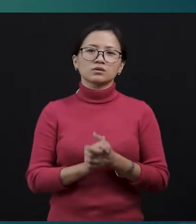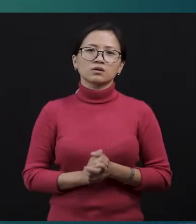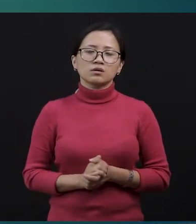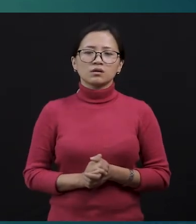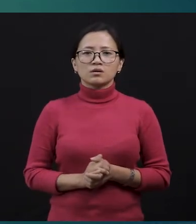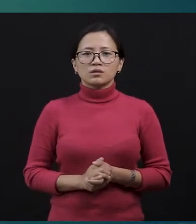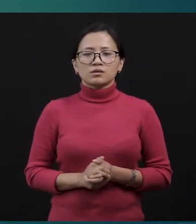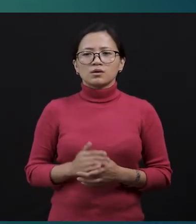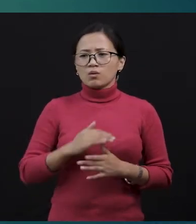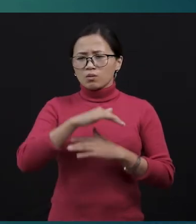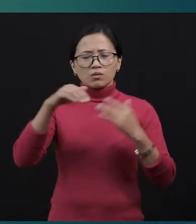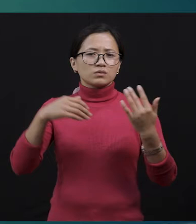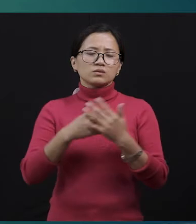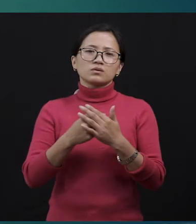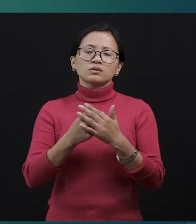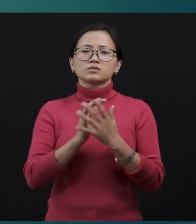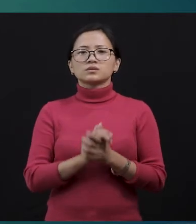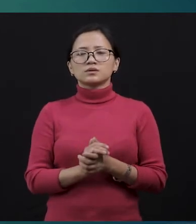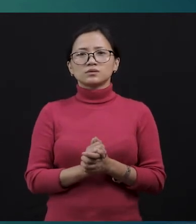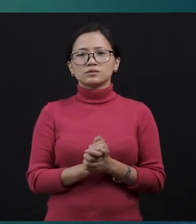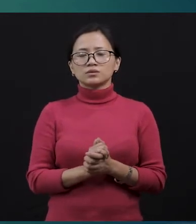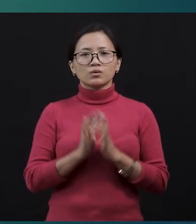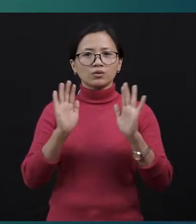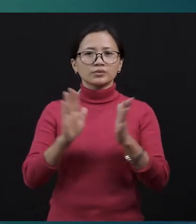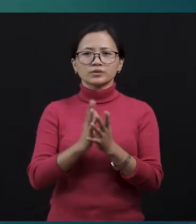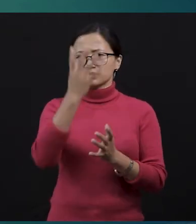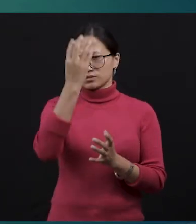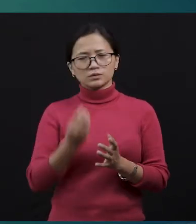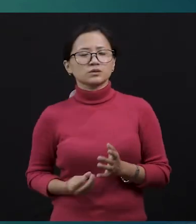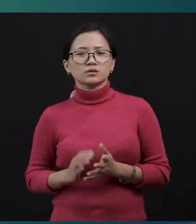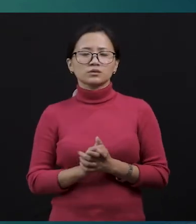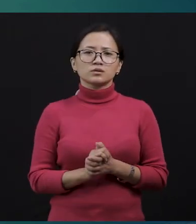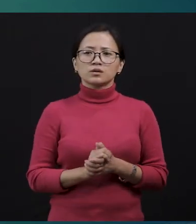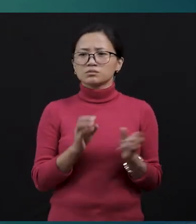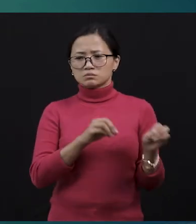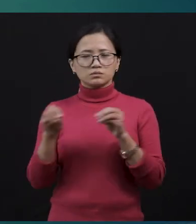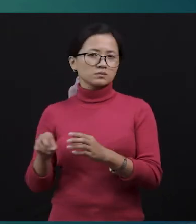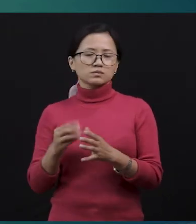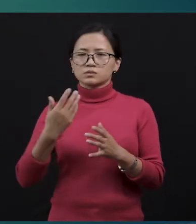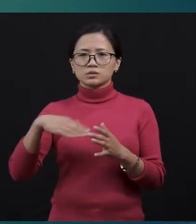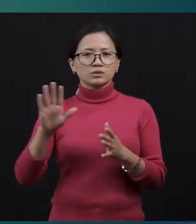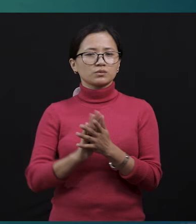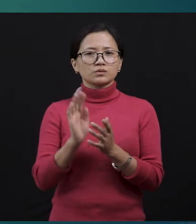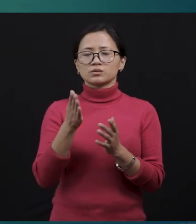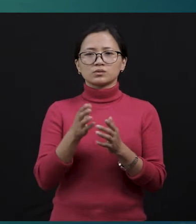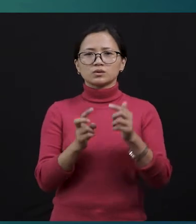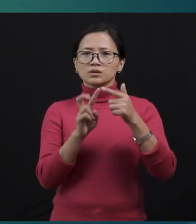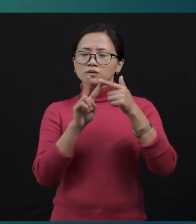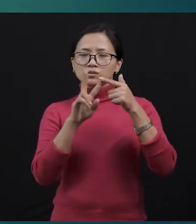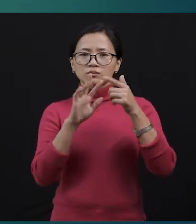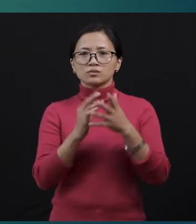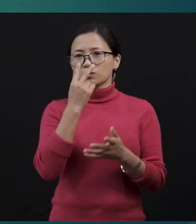just hoping. For the whole night, they were glued to their TV sets. That means they were not moving away from their TV. They were watching the